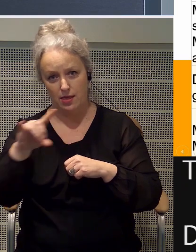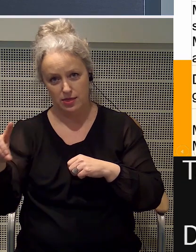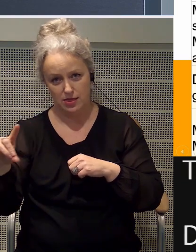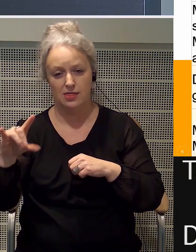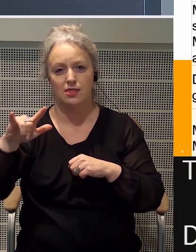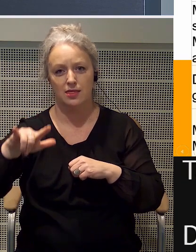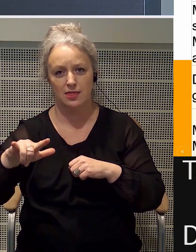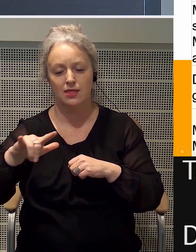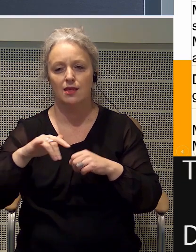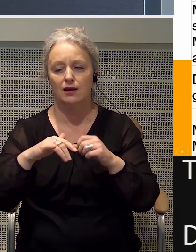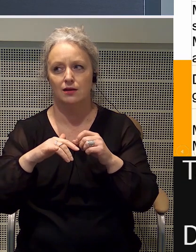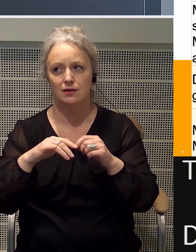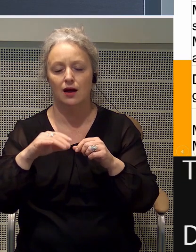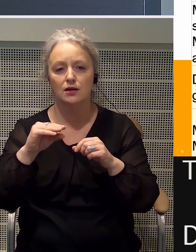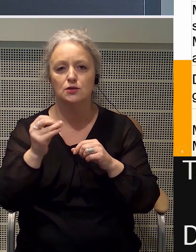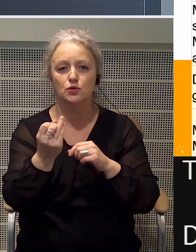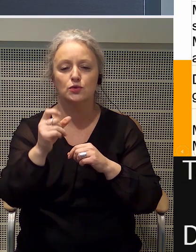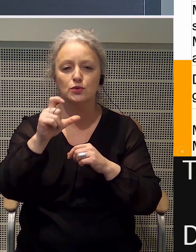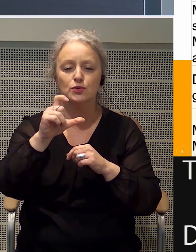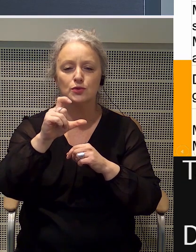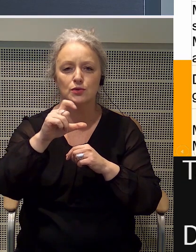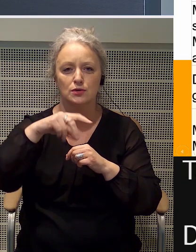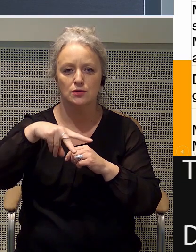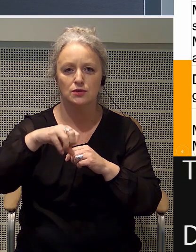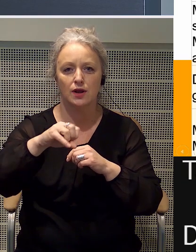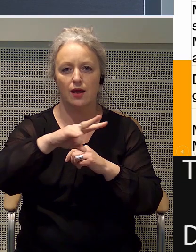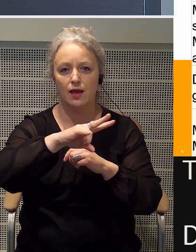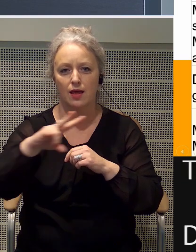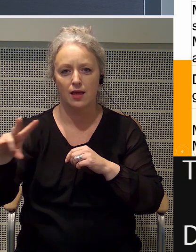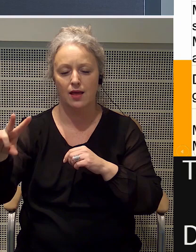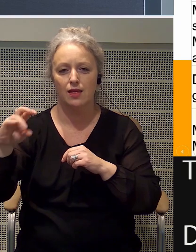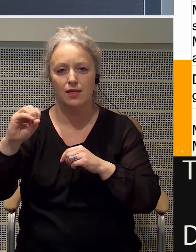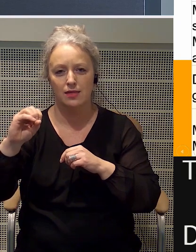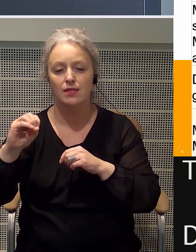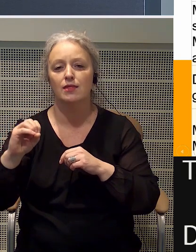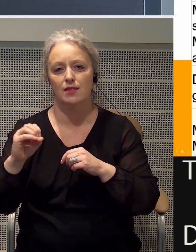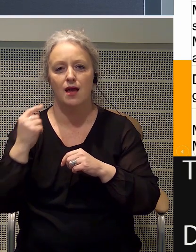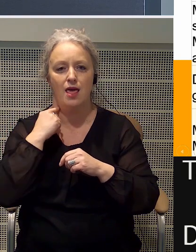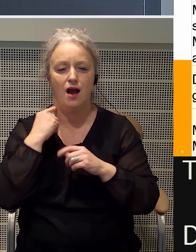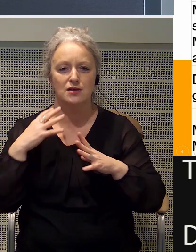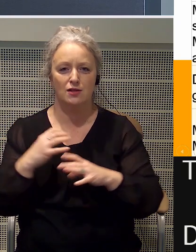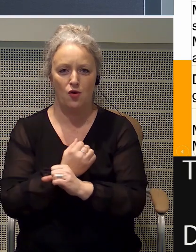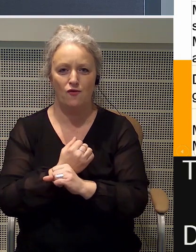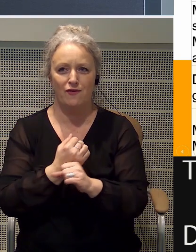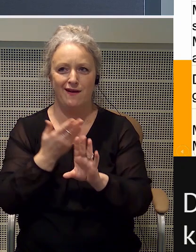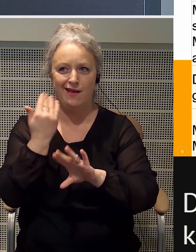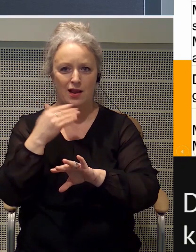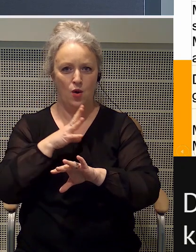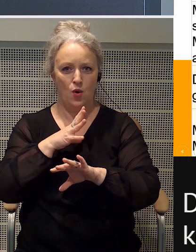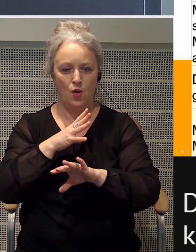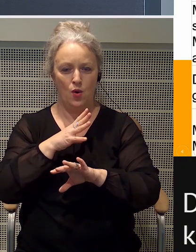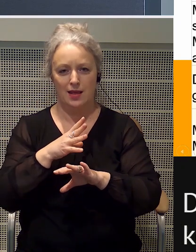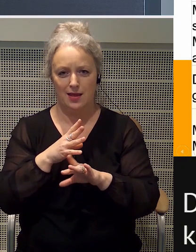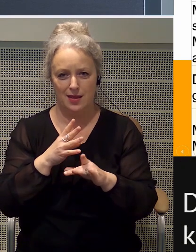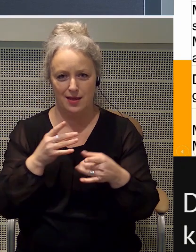I wanted to share the example of Kevin. Kevin, he was on TV yesterday. Maybe you saw it.